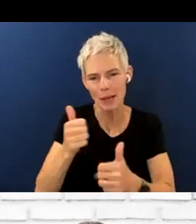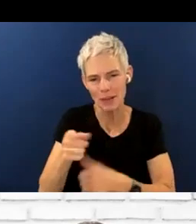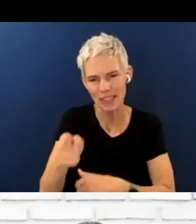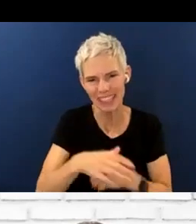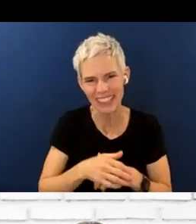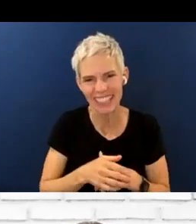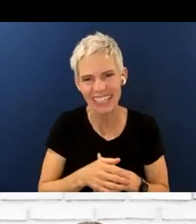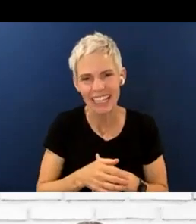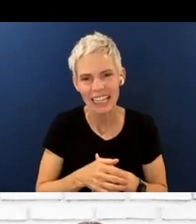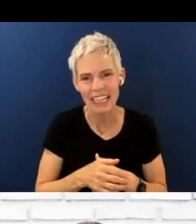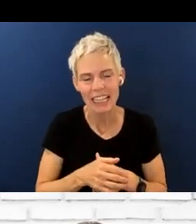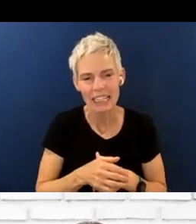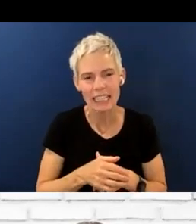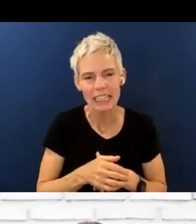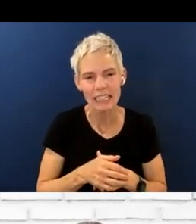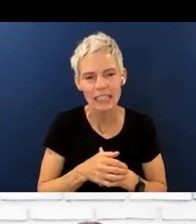But they,